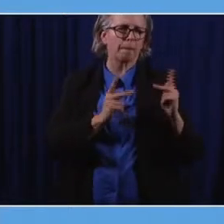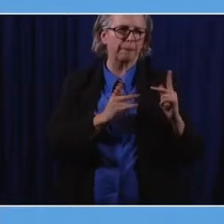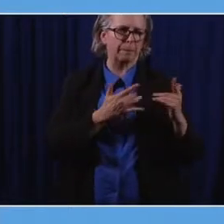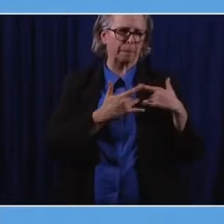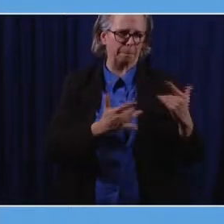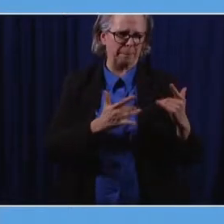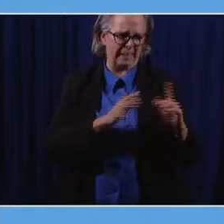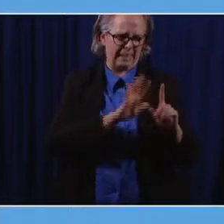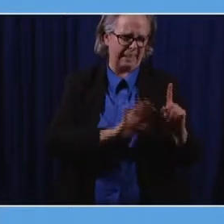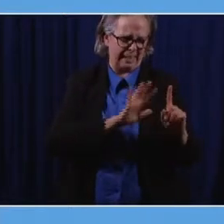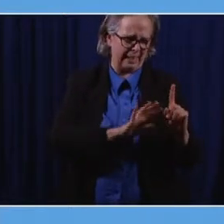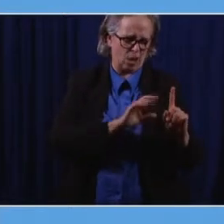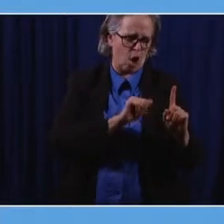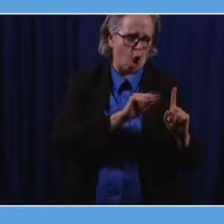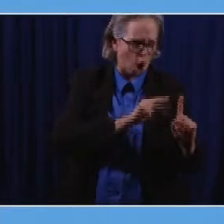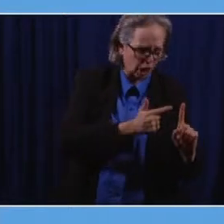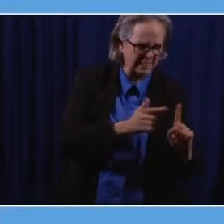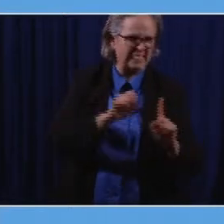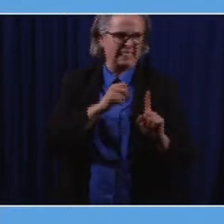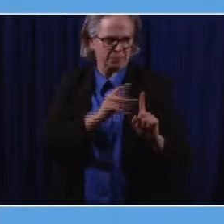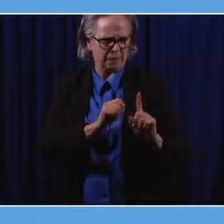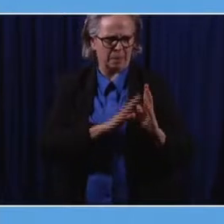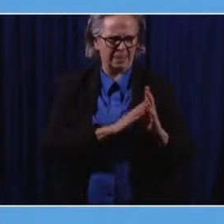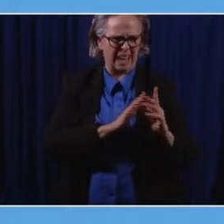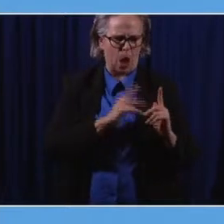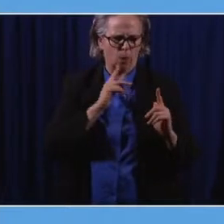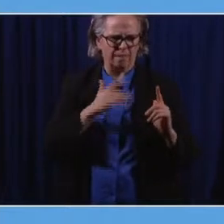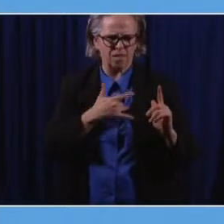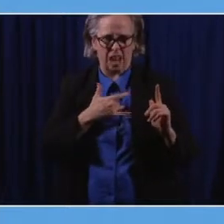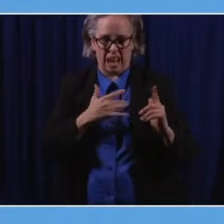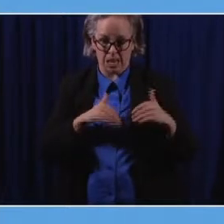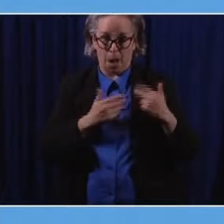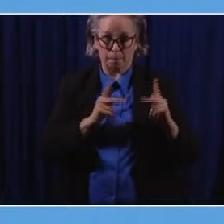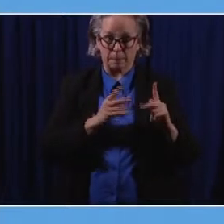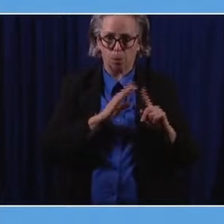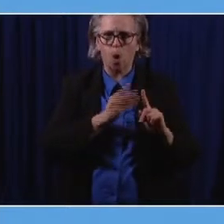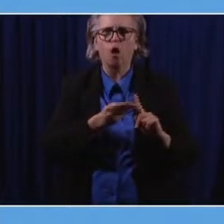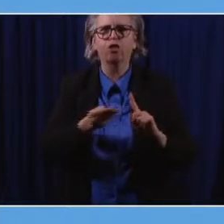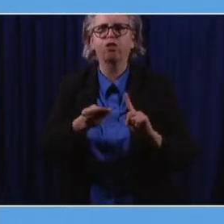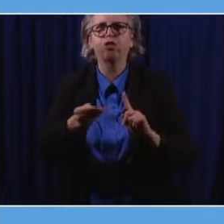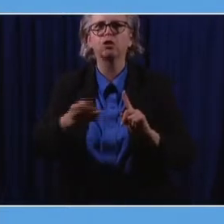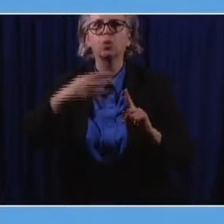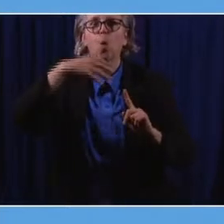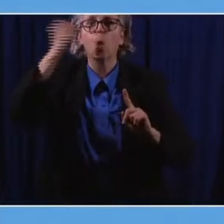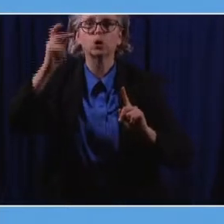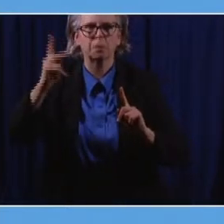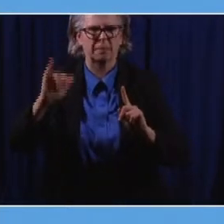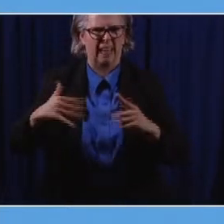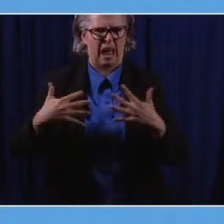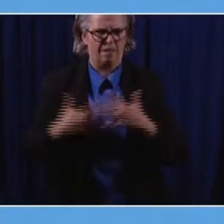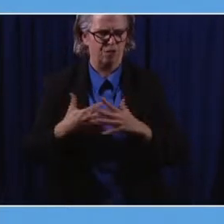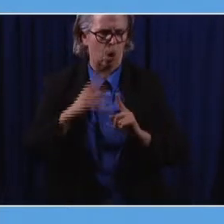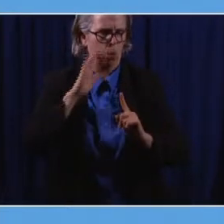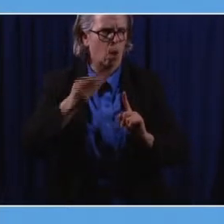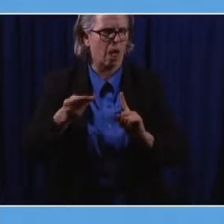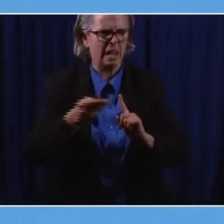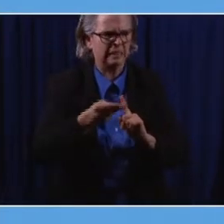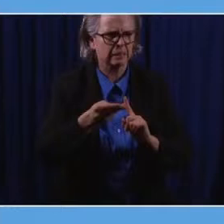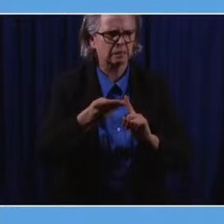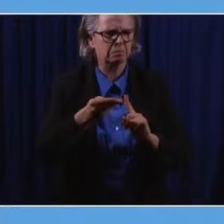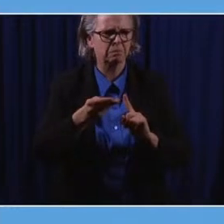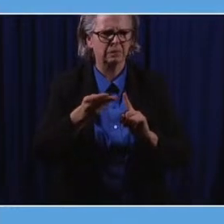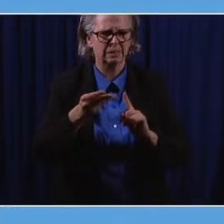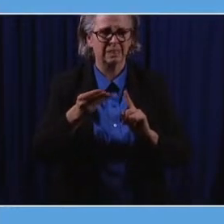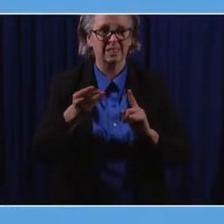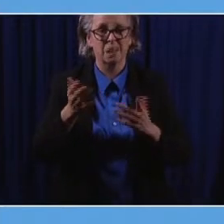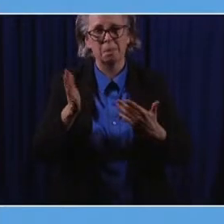we are afraid will eventually impact those who are older and more vulnerable. The average age of COVID cases and this has gone up, and